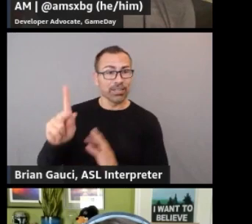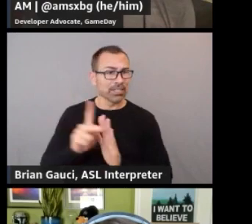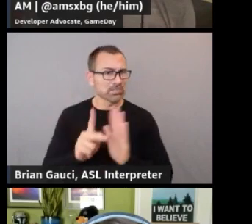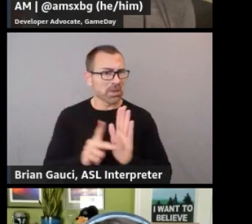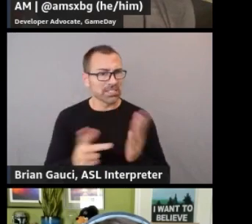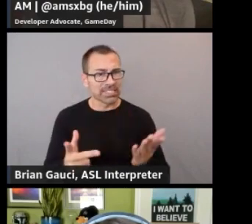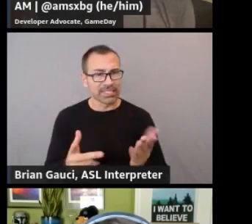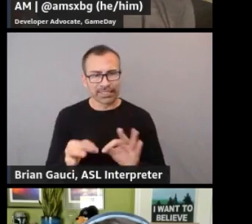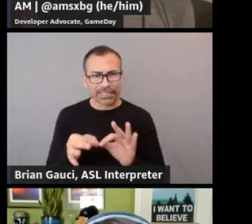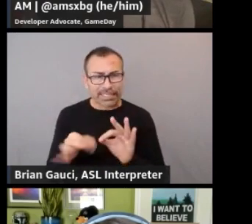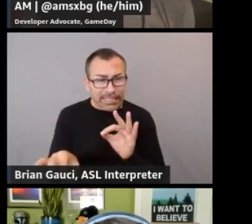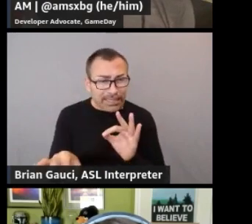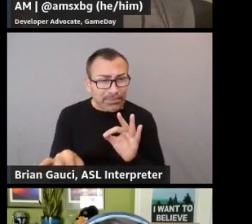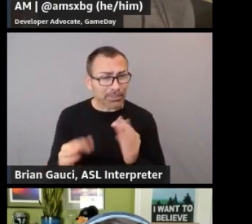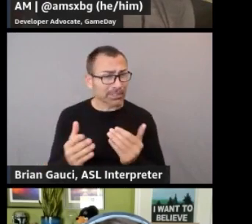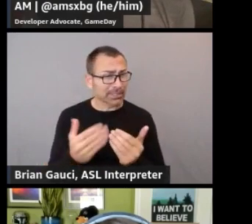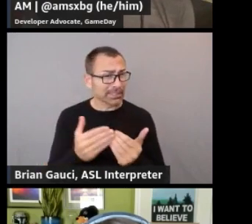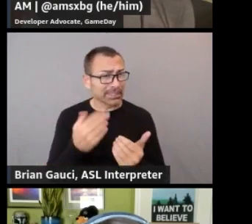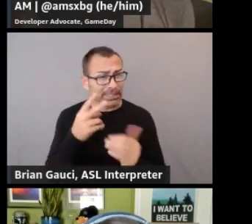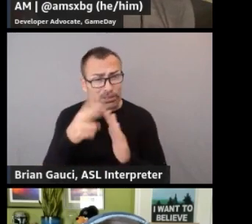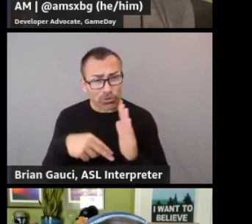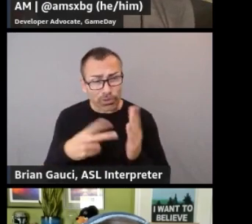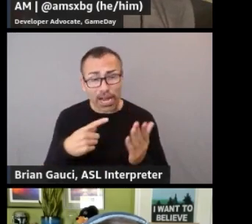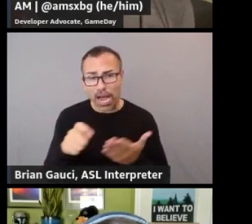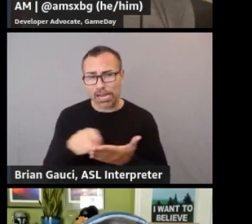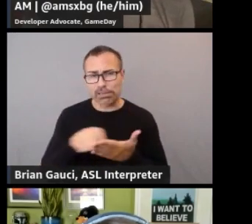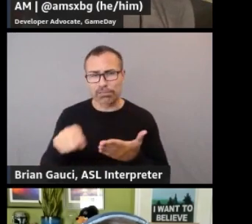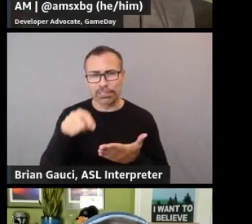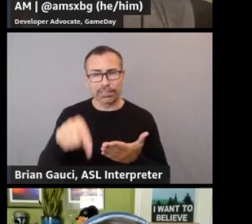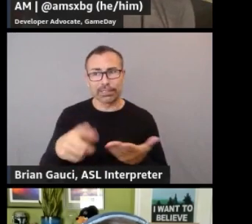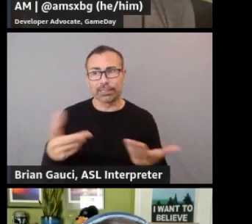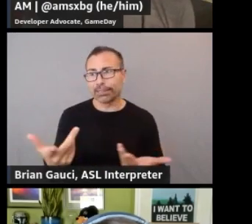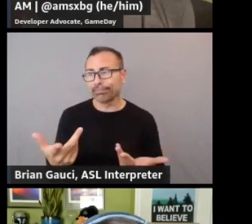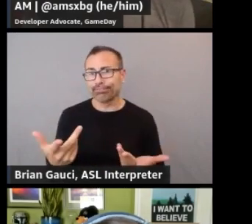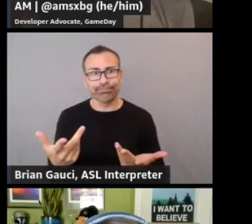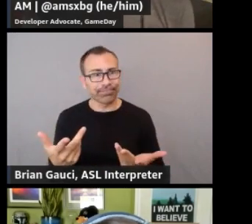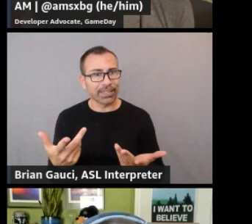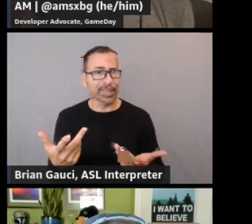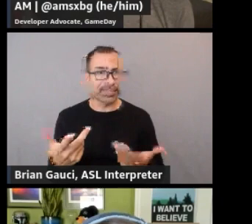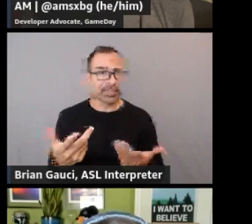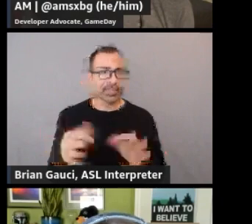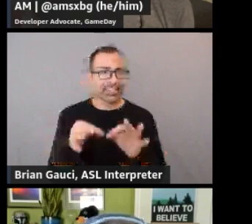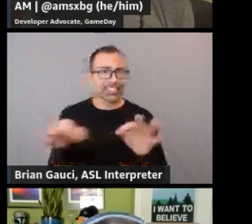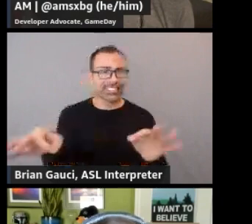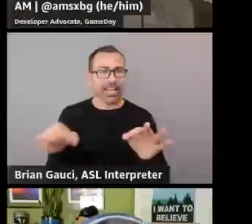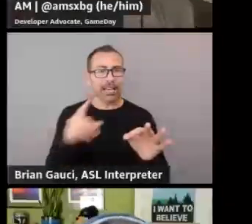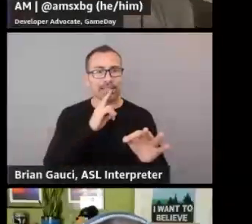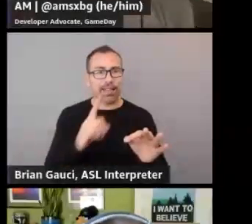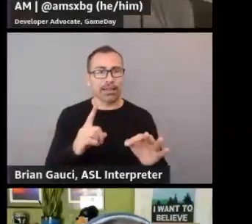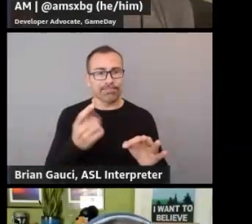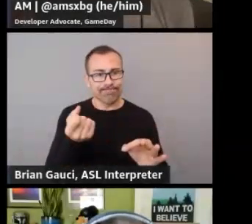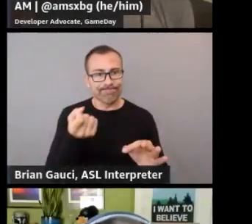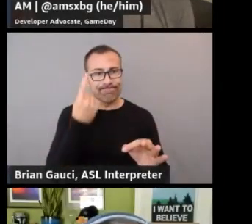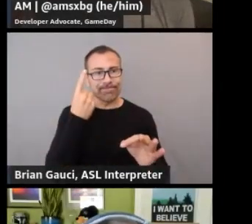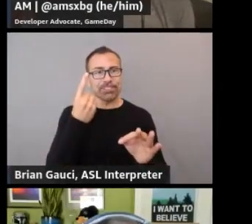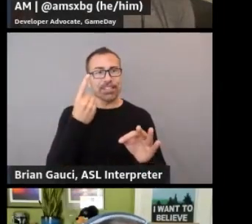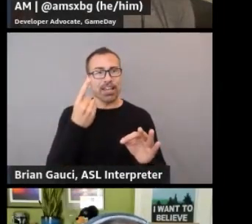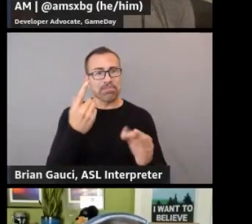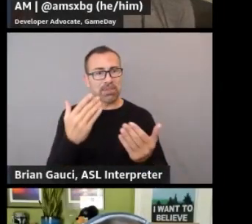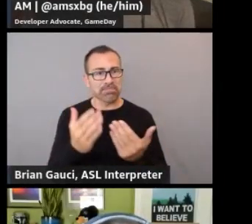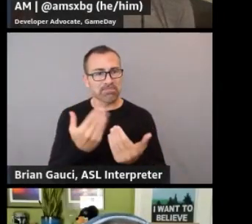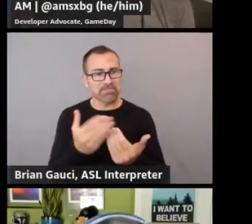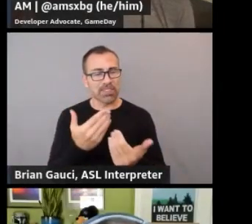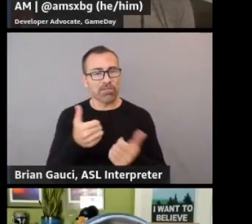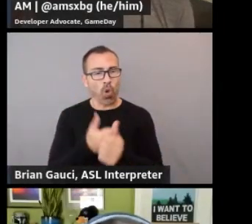hard to read. I can write this out in pretty readable syntax. It rolls right off the tongue how to interpret what these